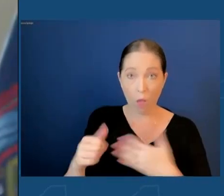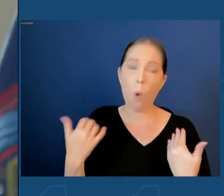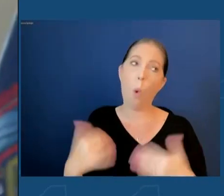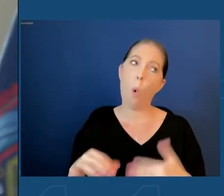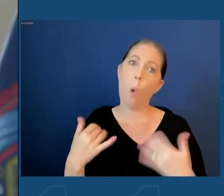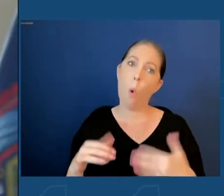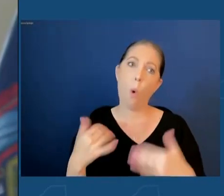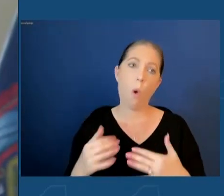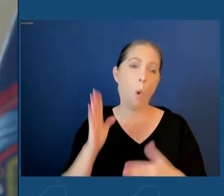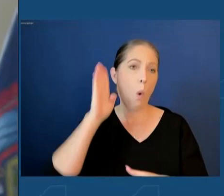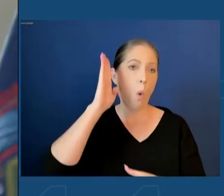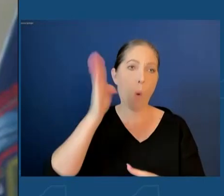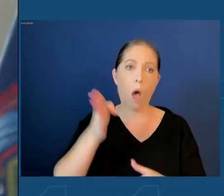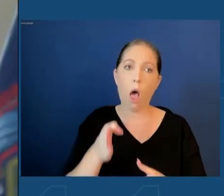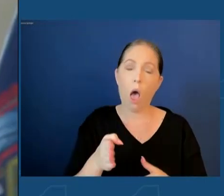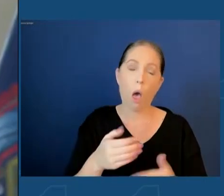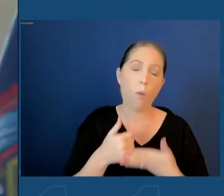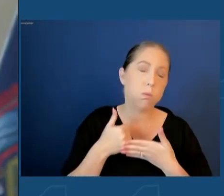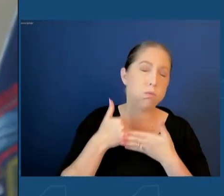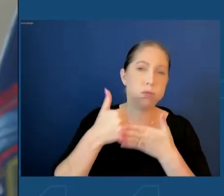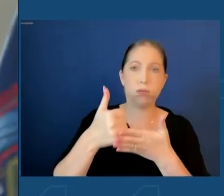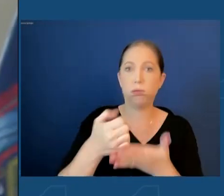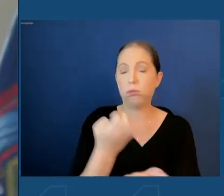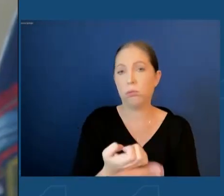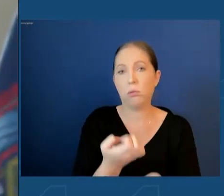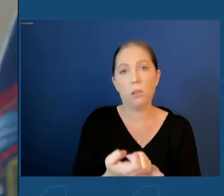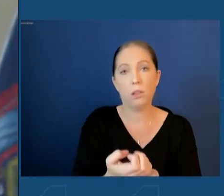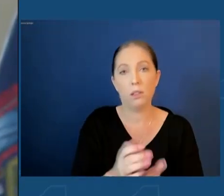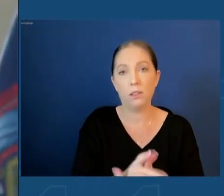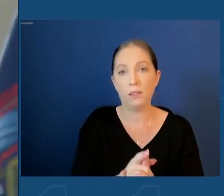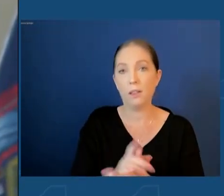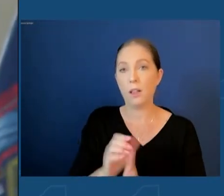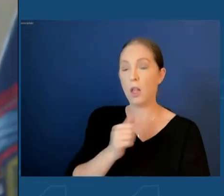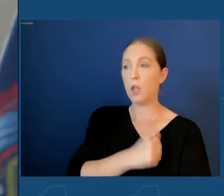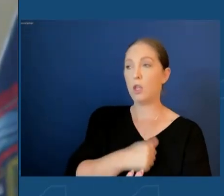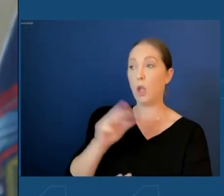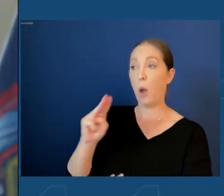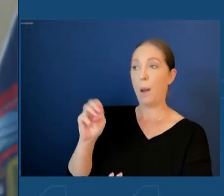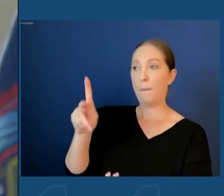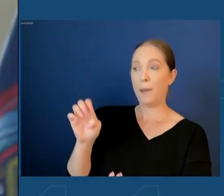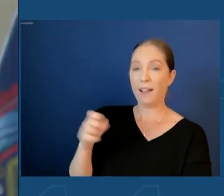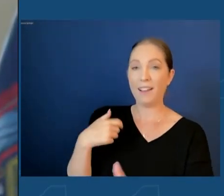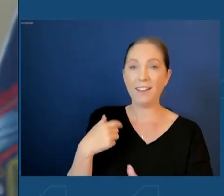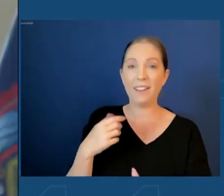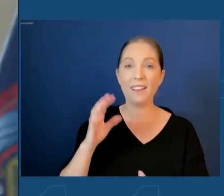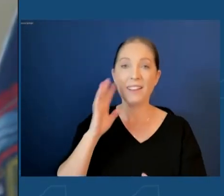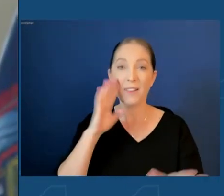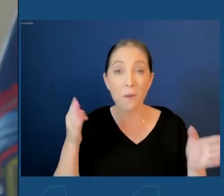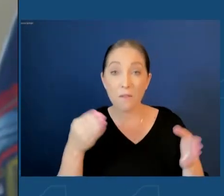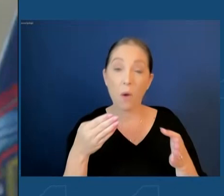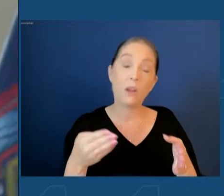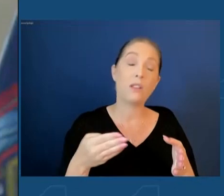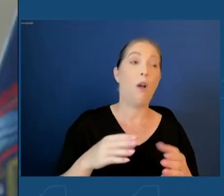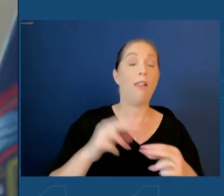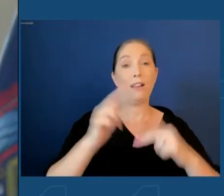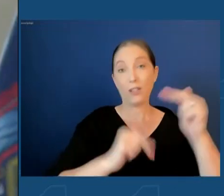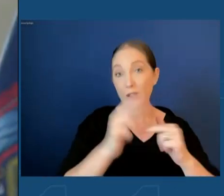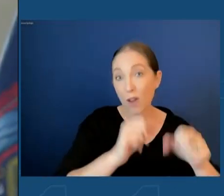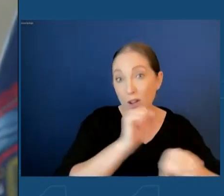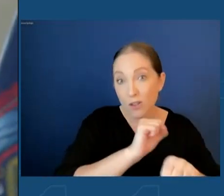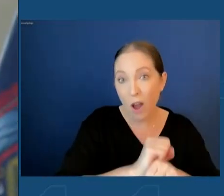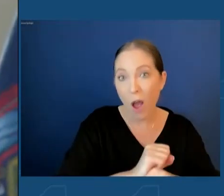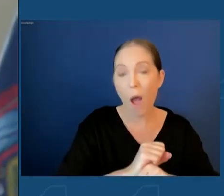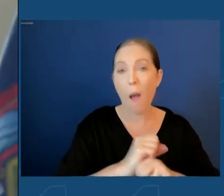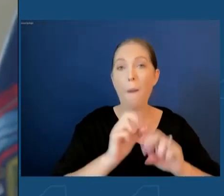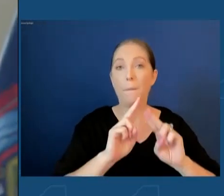the economy. It's not just, it's about, I'll say this, Mike, and the unions, it's about the construction jobs and the labor jobs, and thank you for what you do because you are the